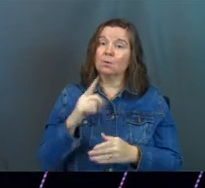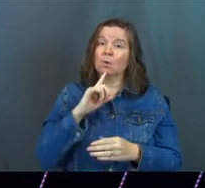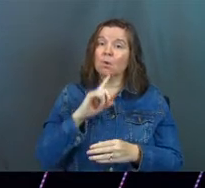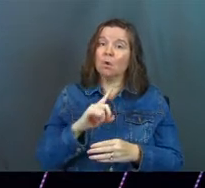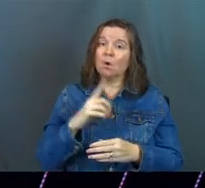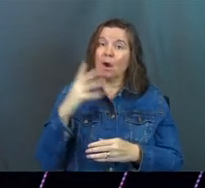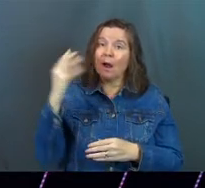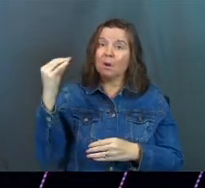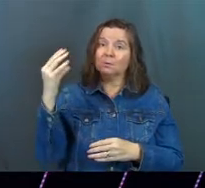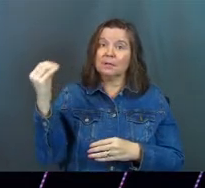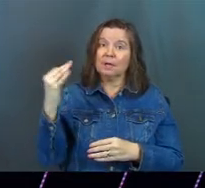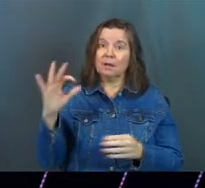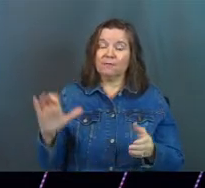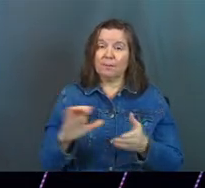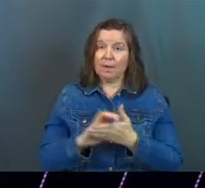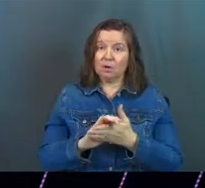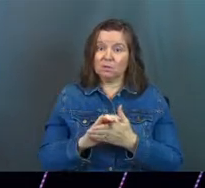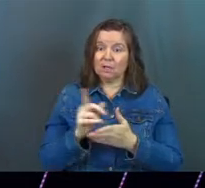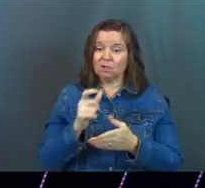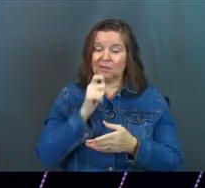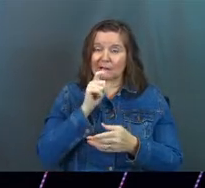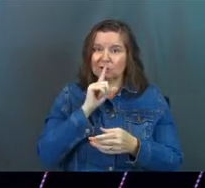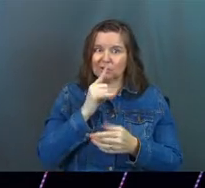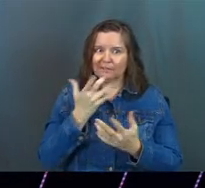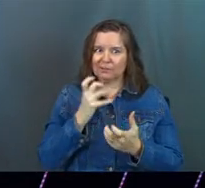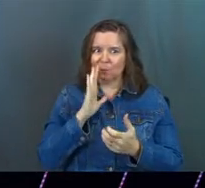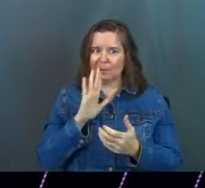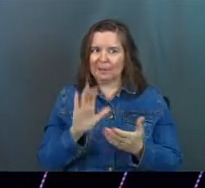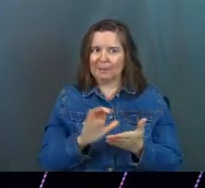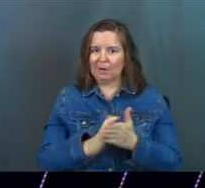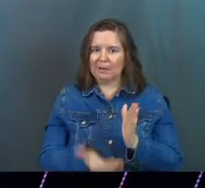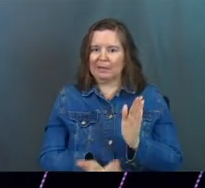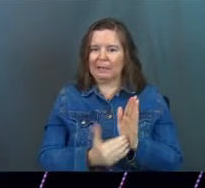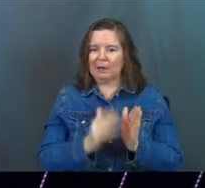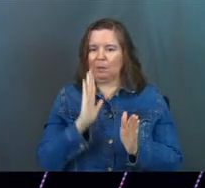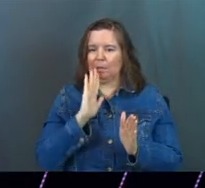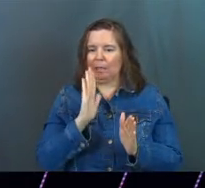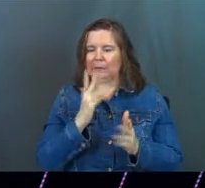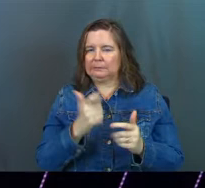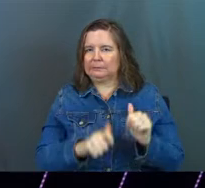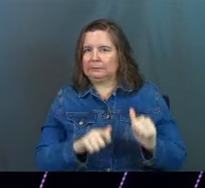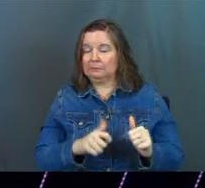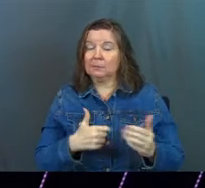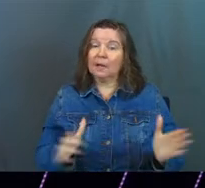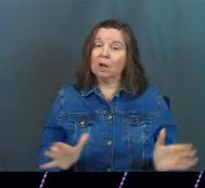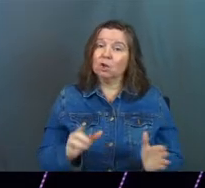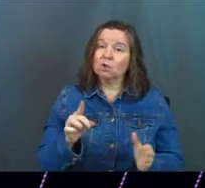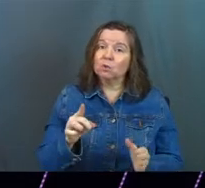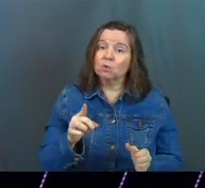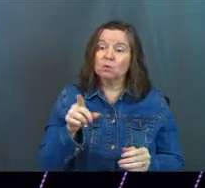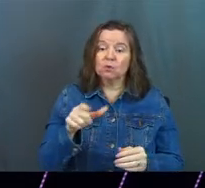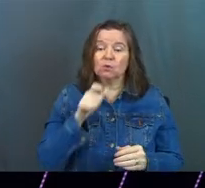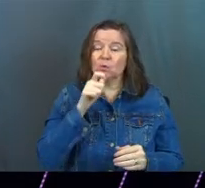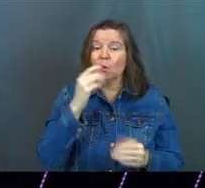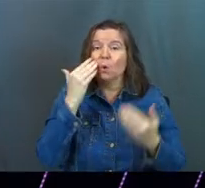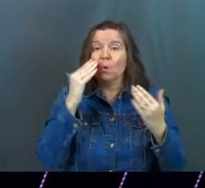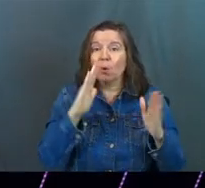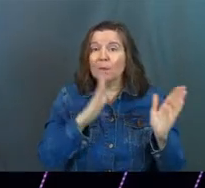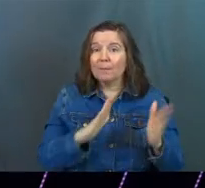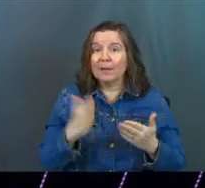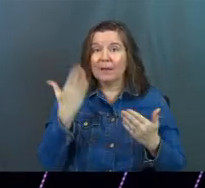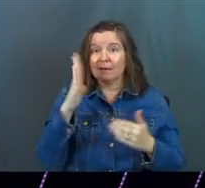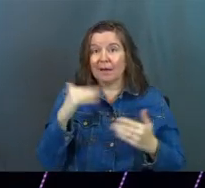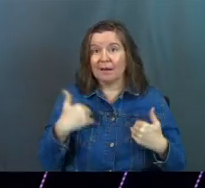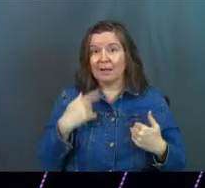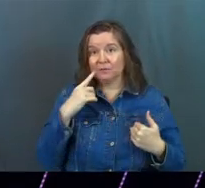are outside of a marriage, and you're not sure if you're ever going to get married again. Could I just encourage you that you don't know the plans that